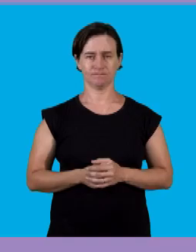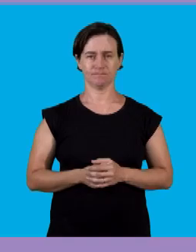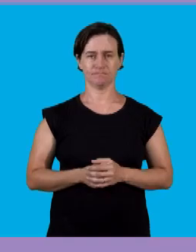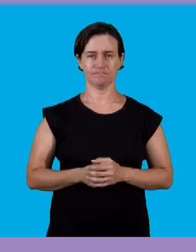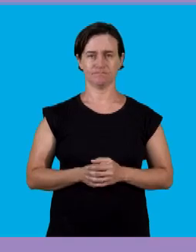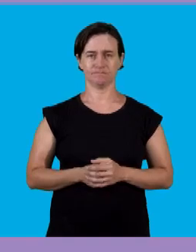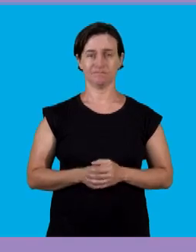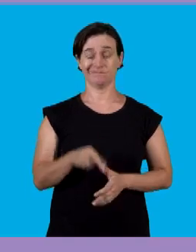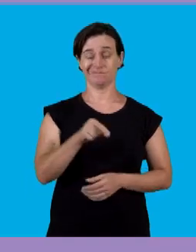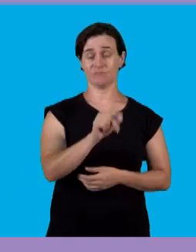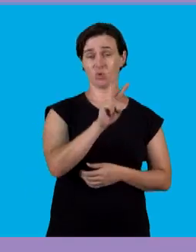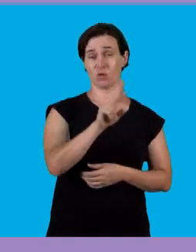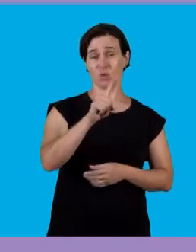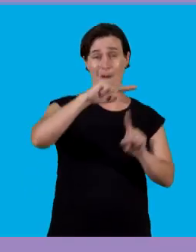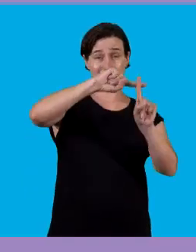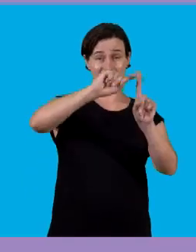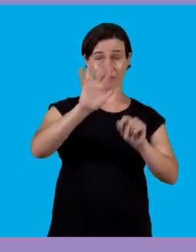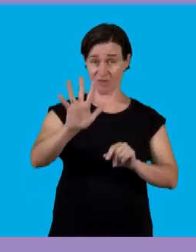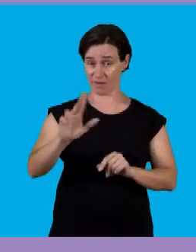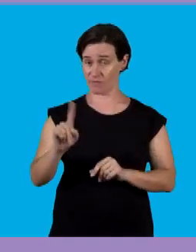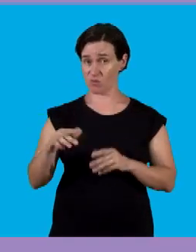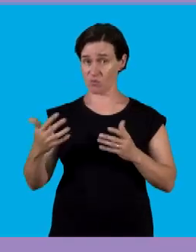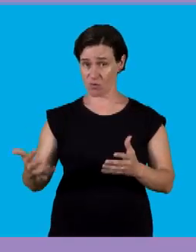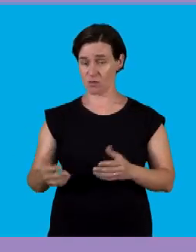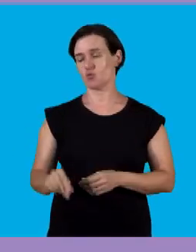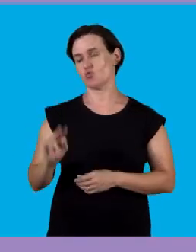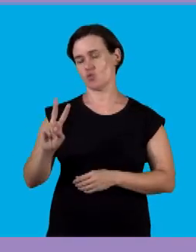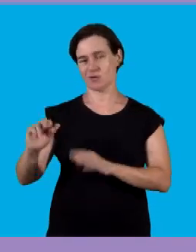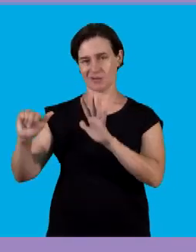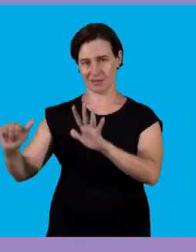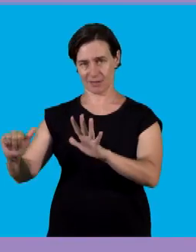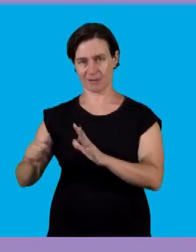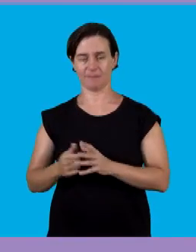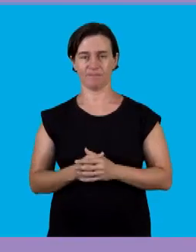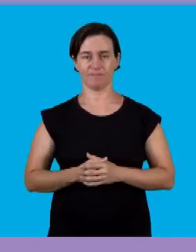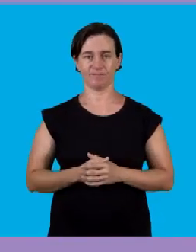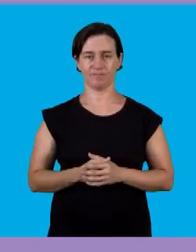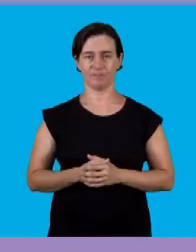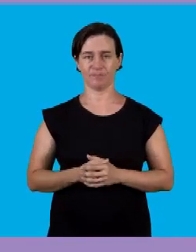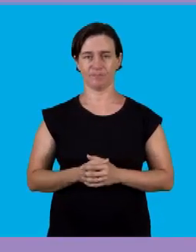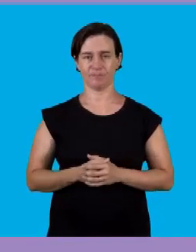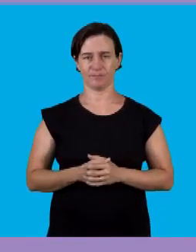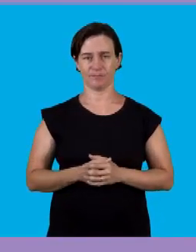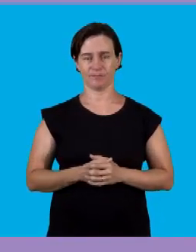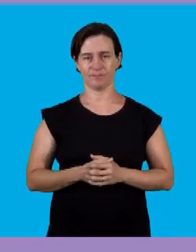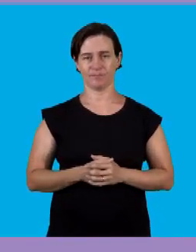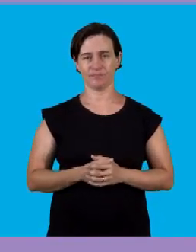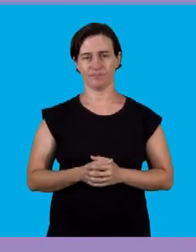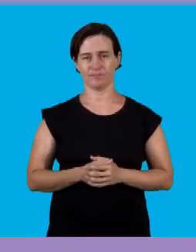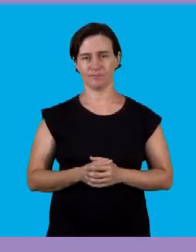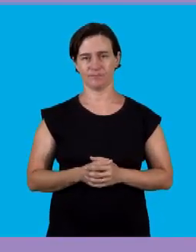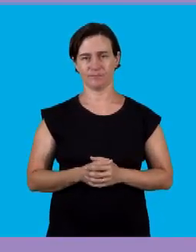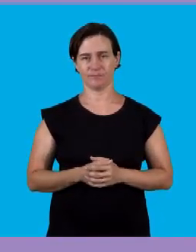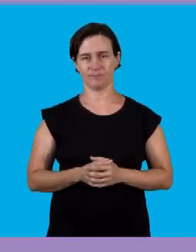21. 7 multiplied by 3 is 21. From that 21, when we add a 5, then we get an answer of